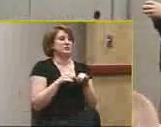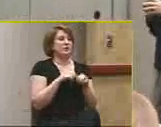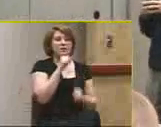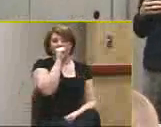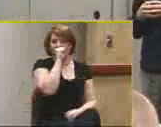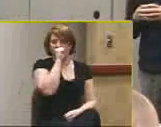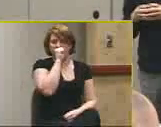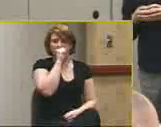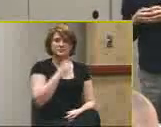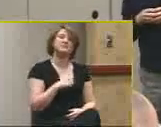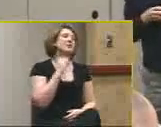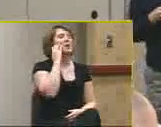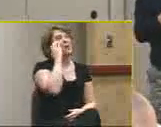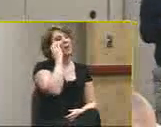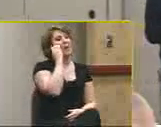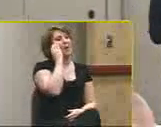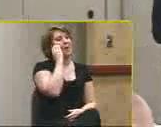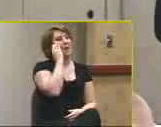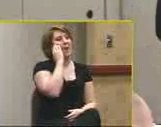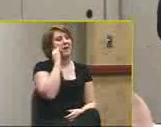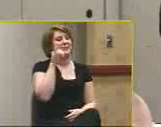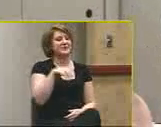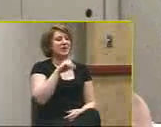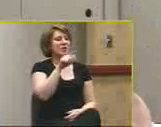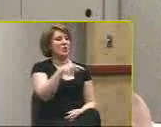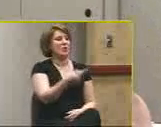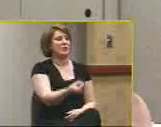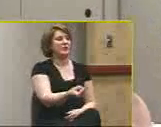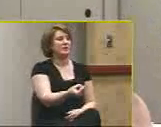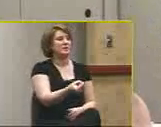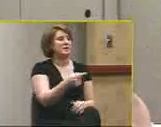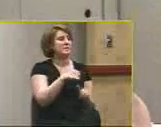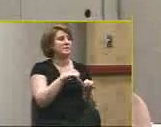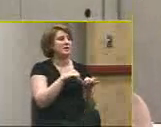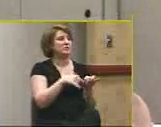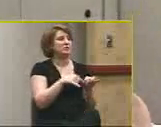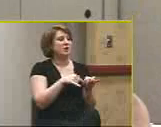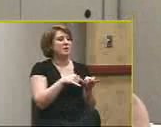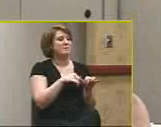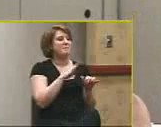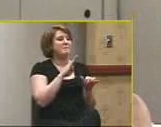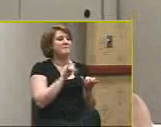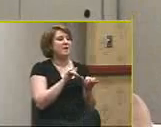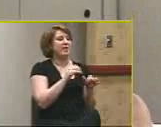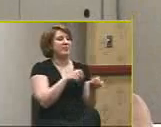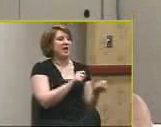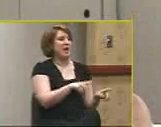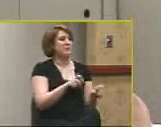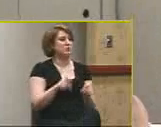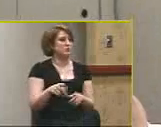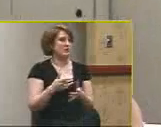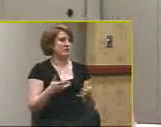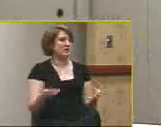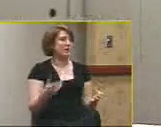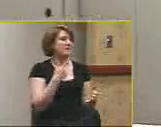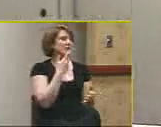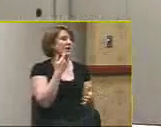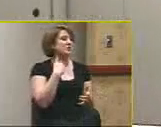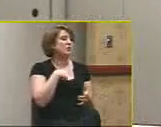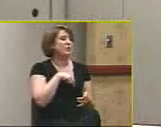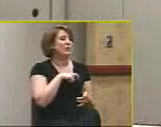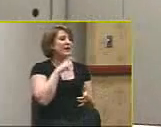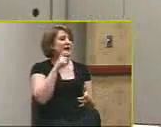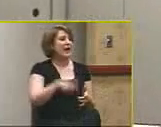This can only be measured by the opportunity thing, because we have